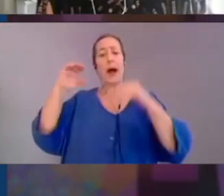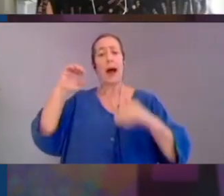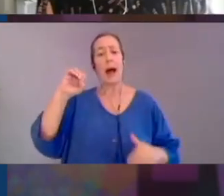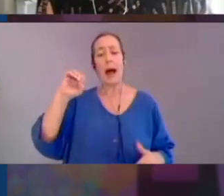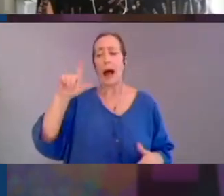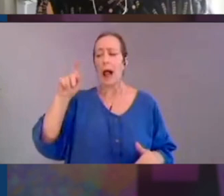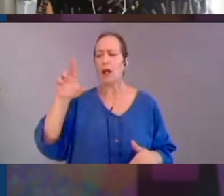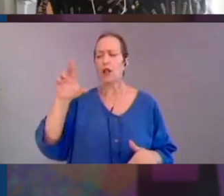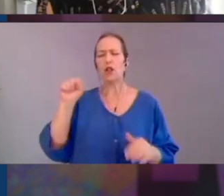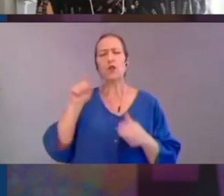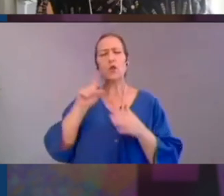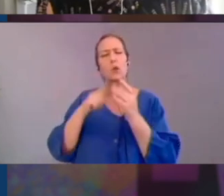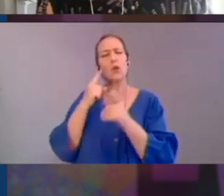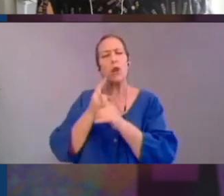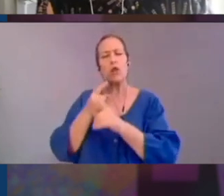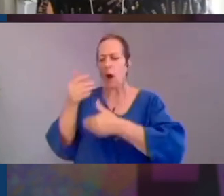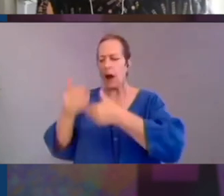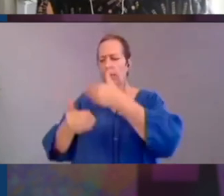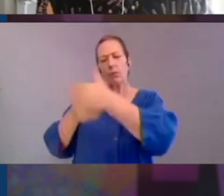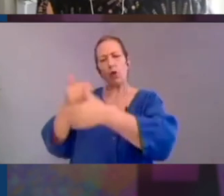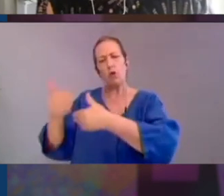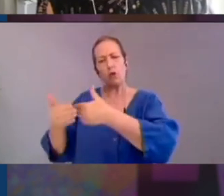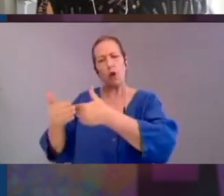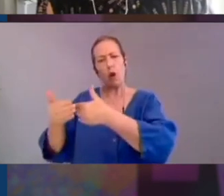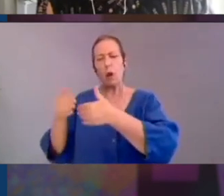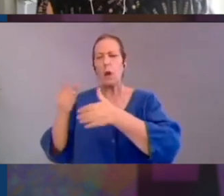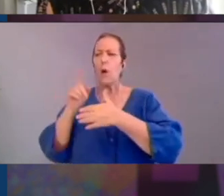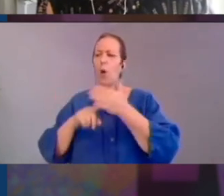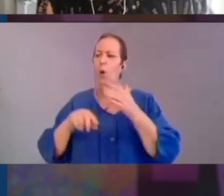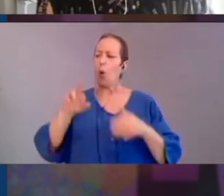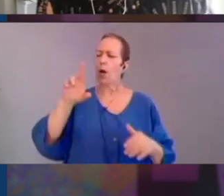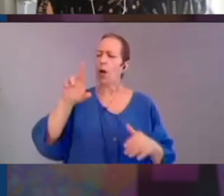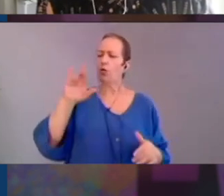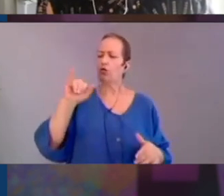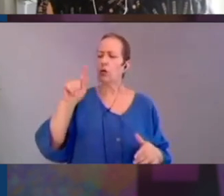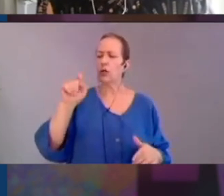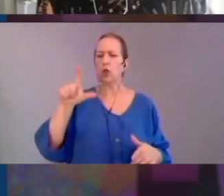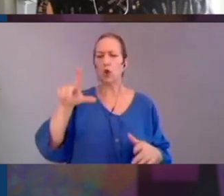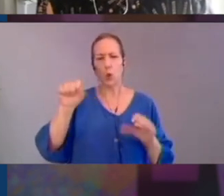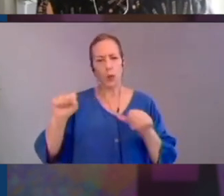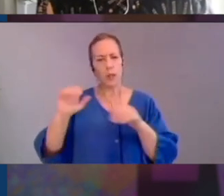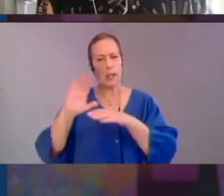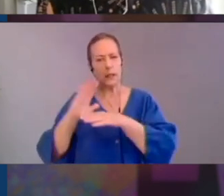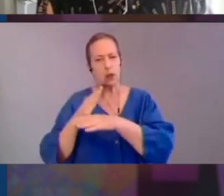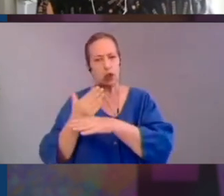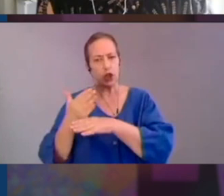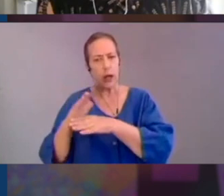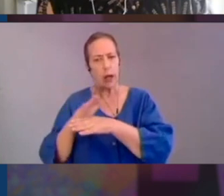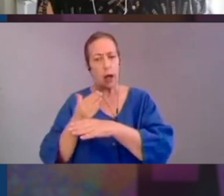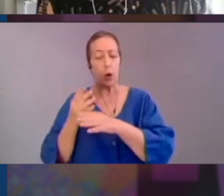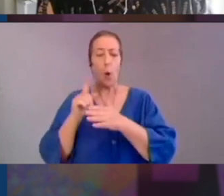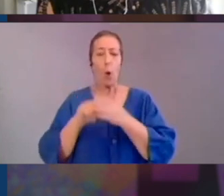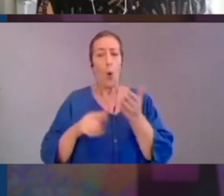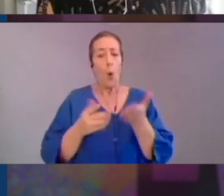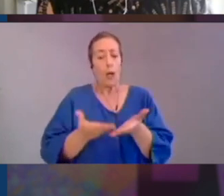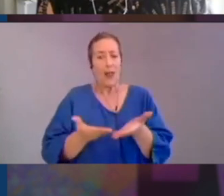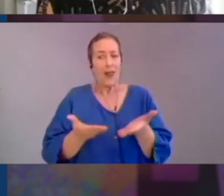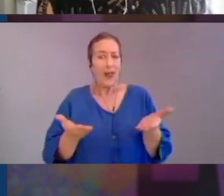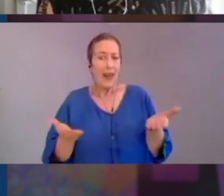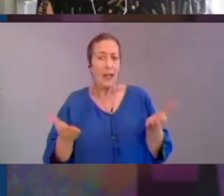What are the rituals that can be shared? What actions, words, or objects might be taboo or offensive?